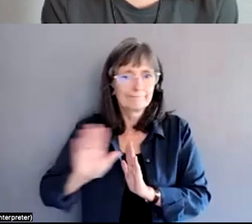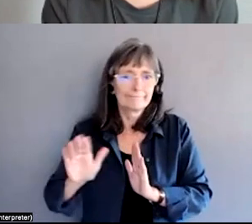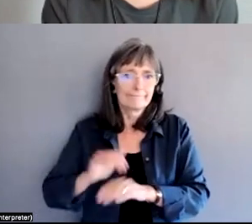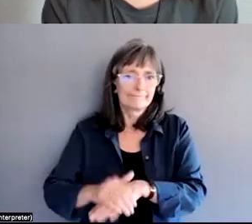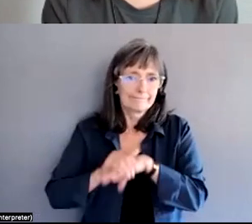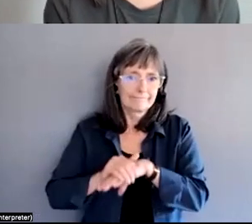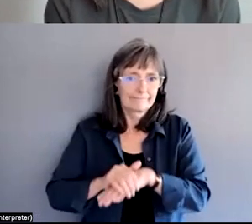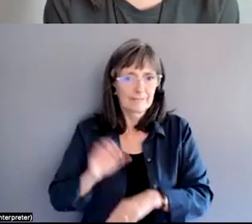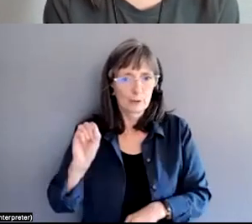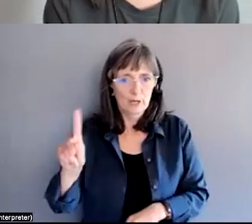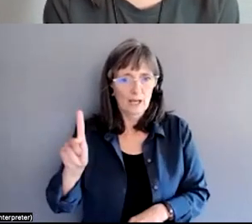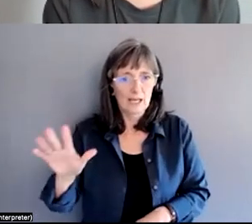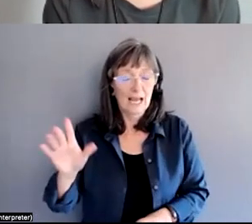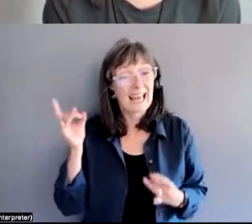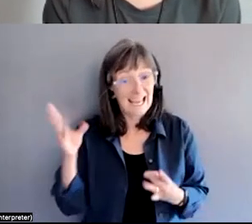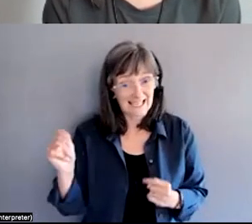books. So I hate that. That's terrible.